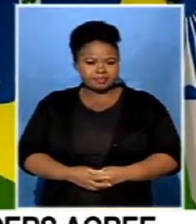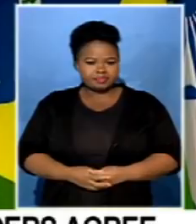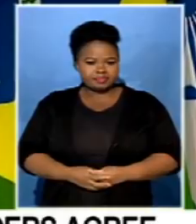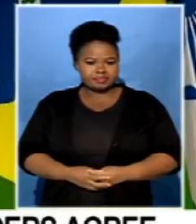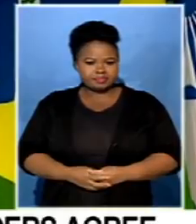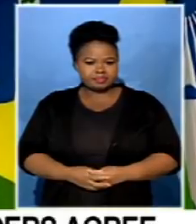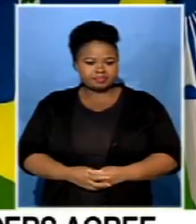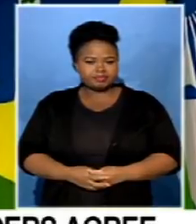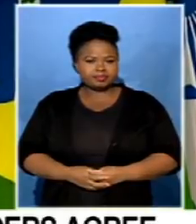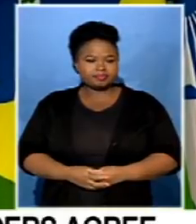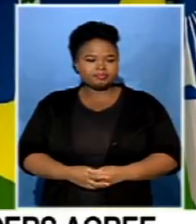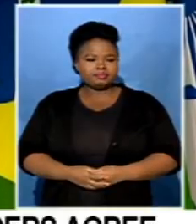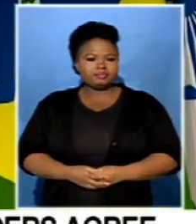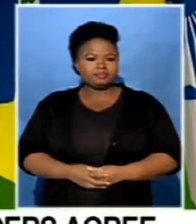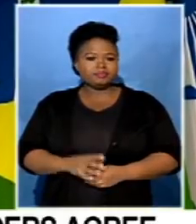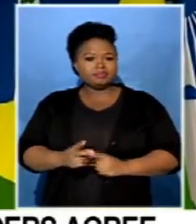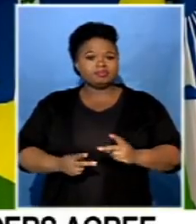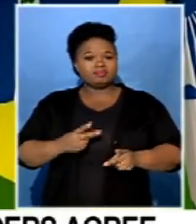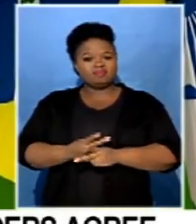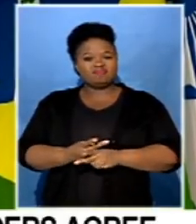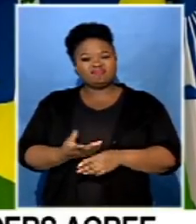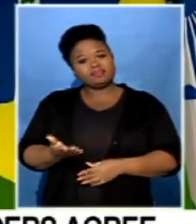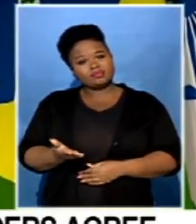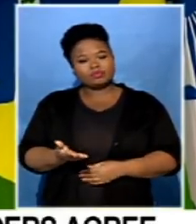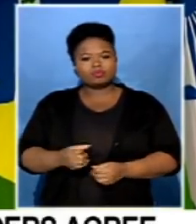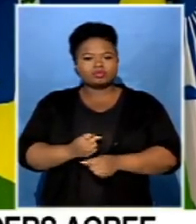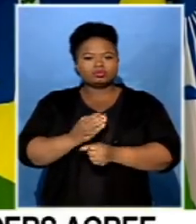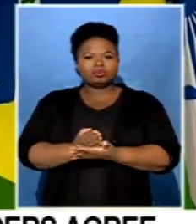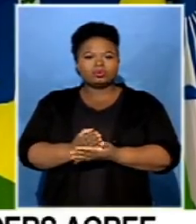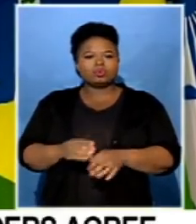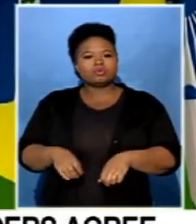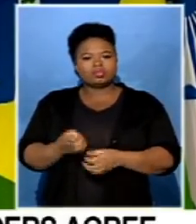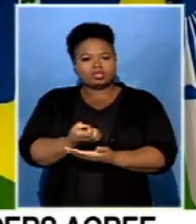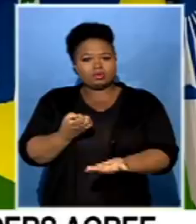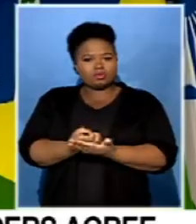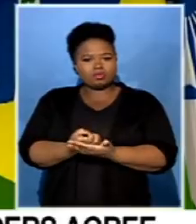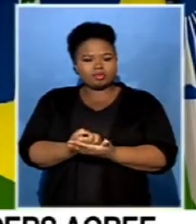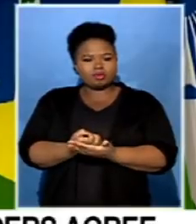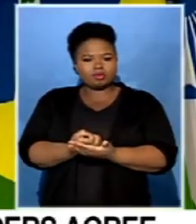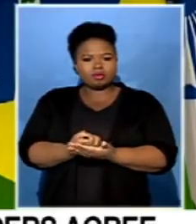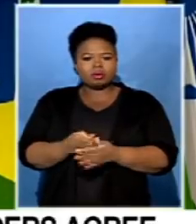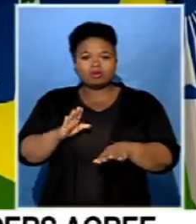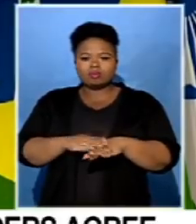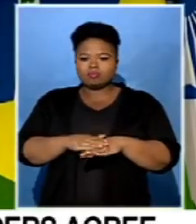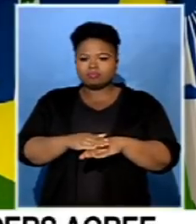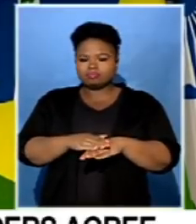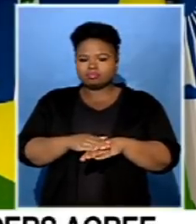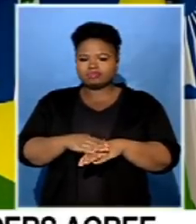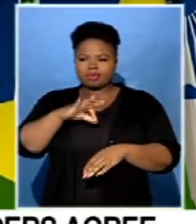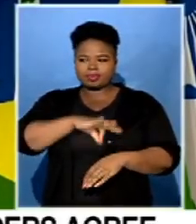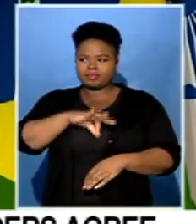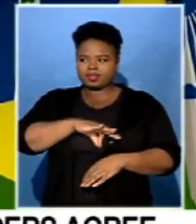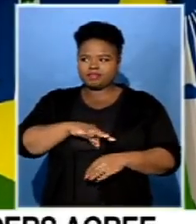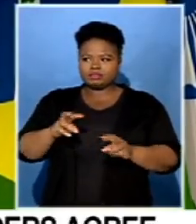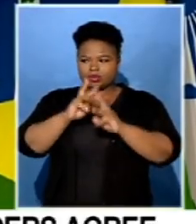We should ensure that economic globalization would deliver more benefits. We should help emerging markets and